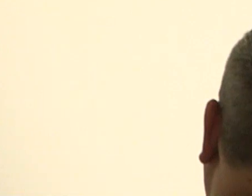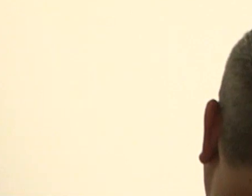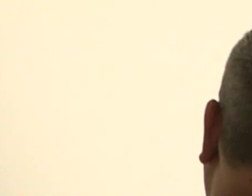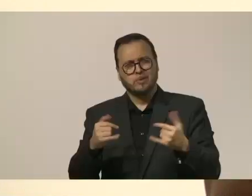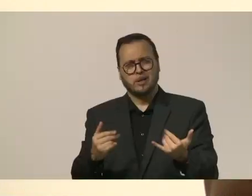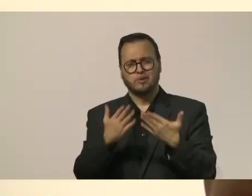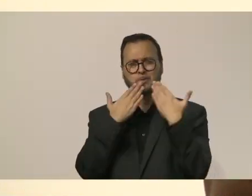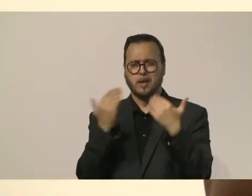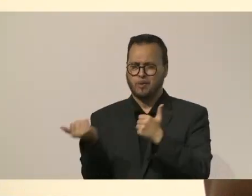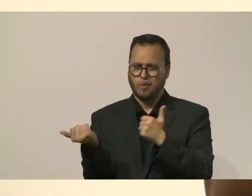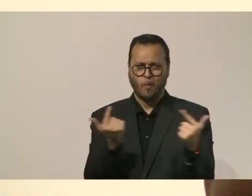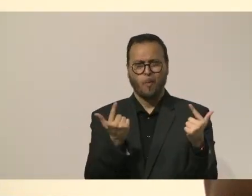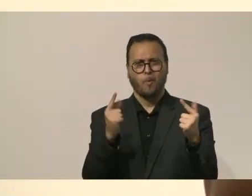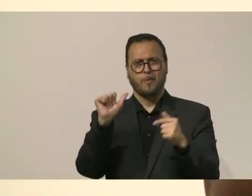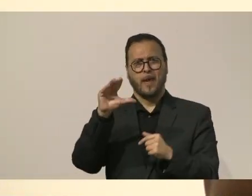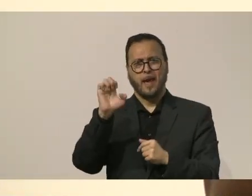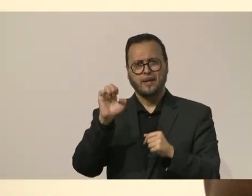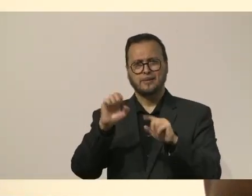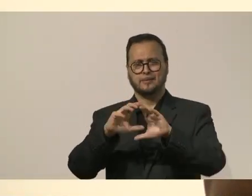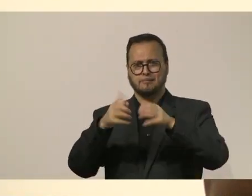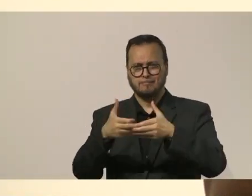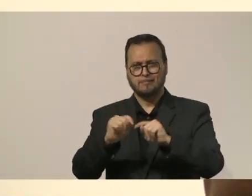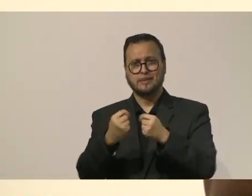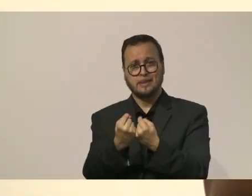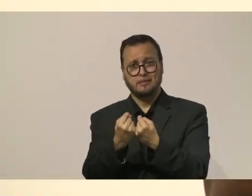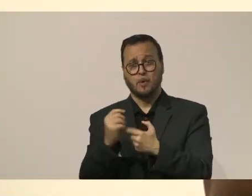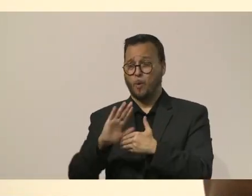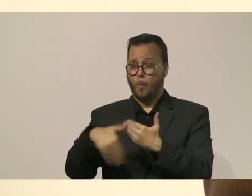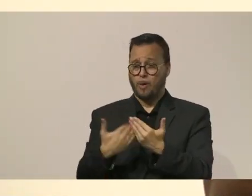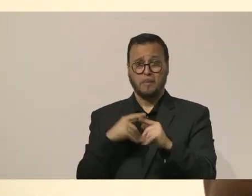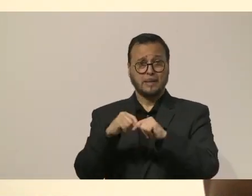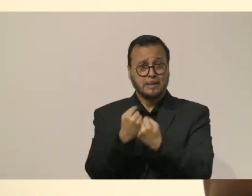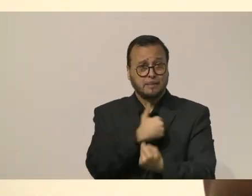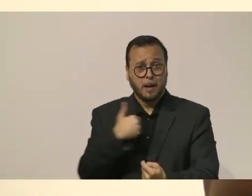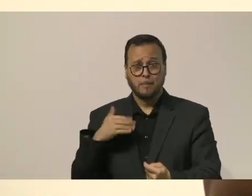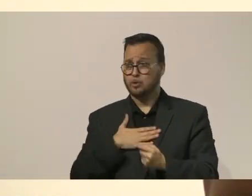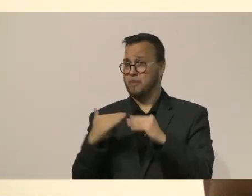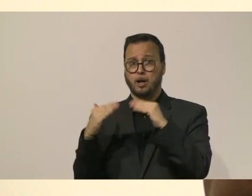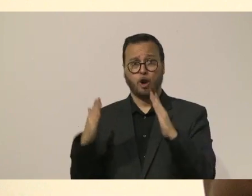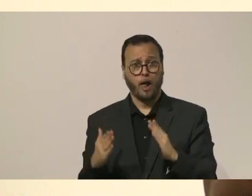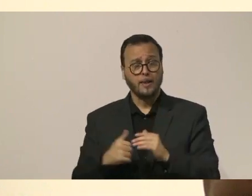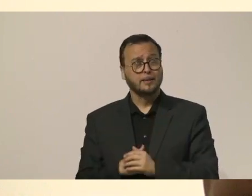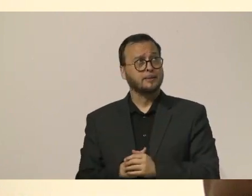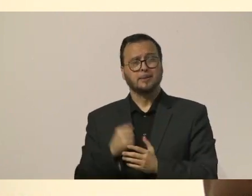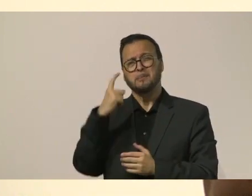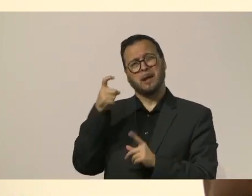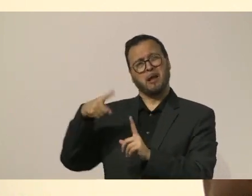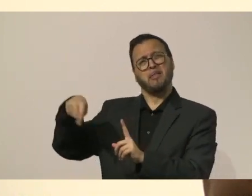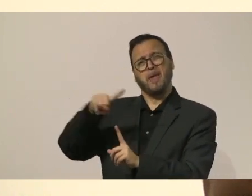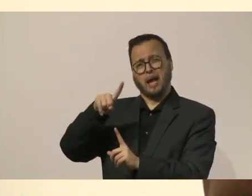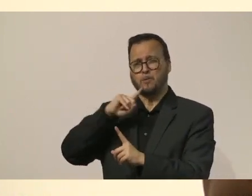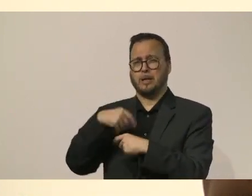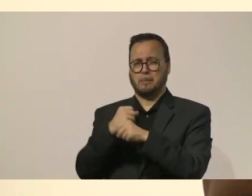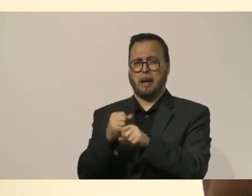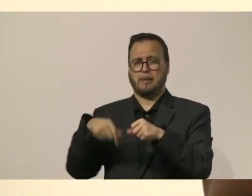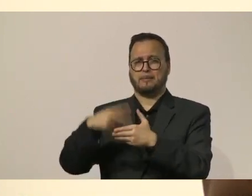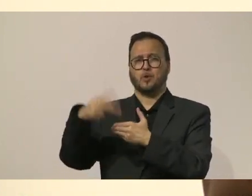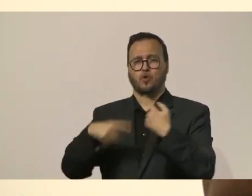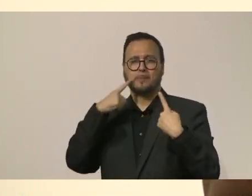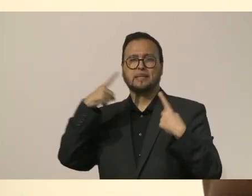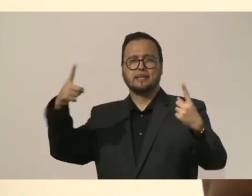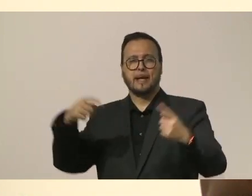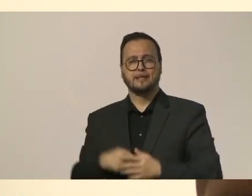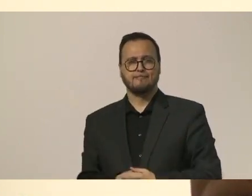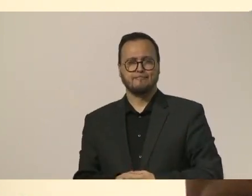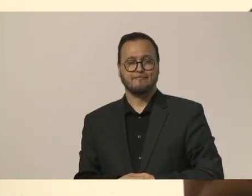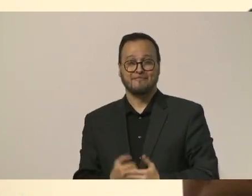thank the entire ACE divisional team, all my team members, all my colleagues, because they really make these programs successful.